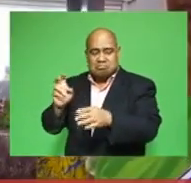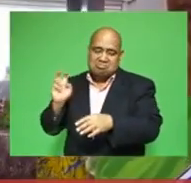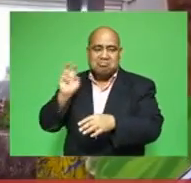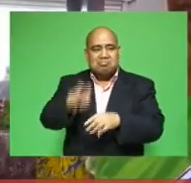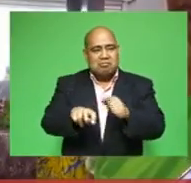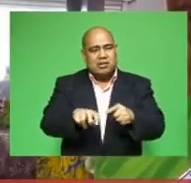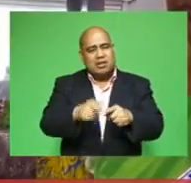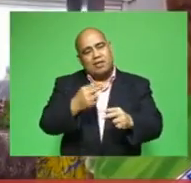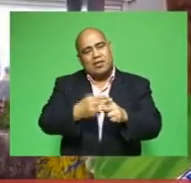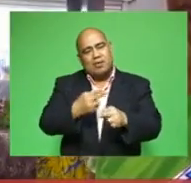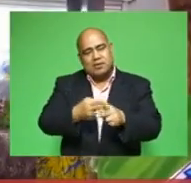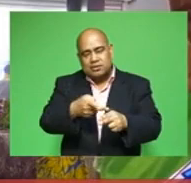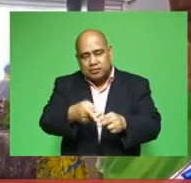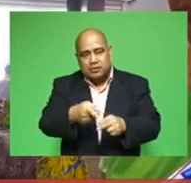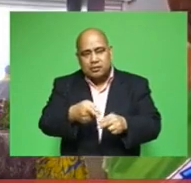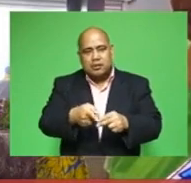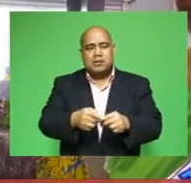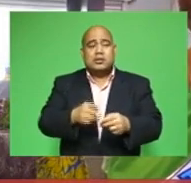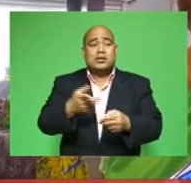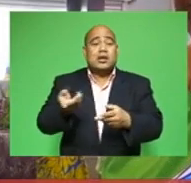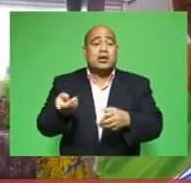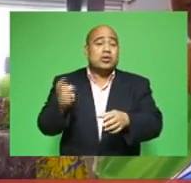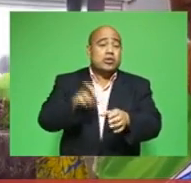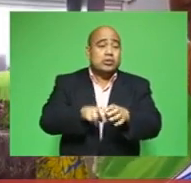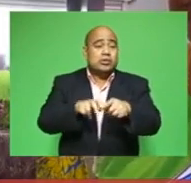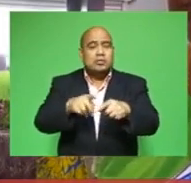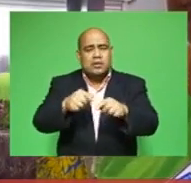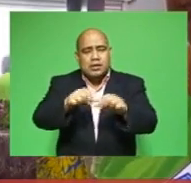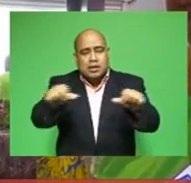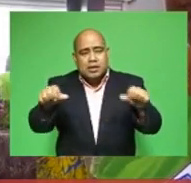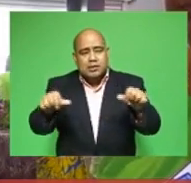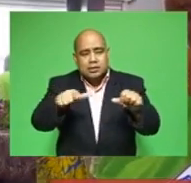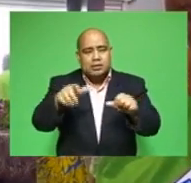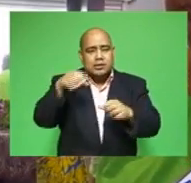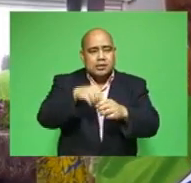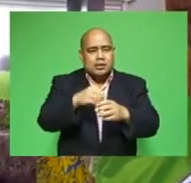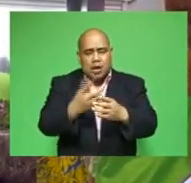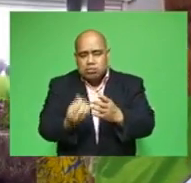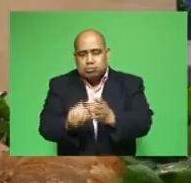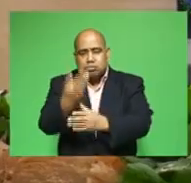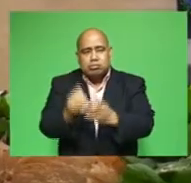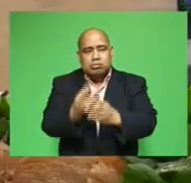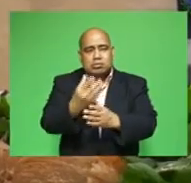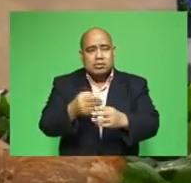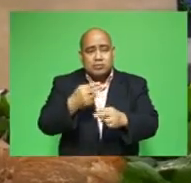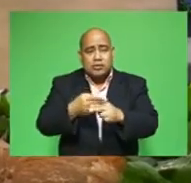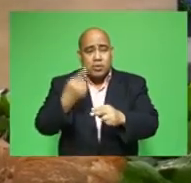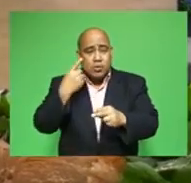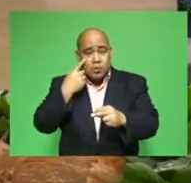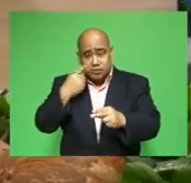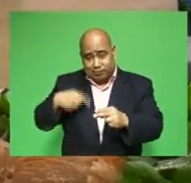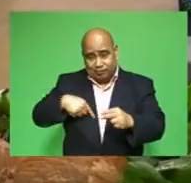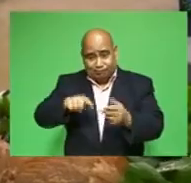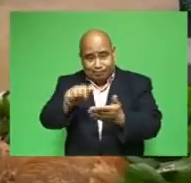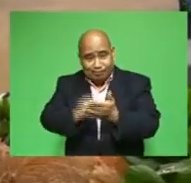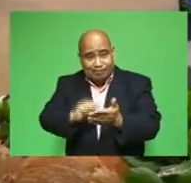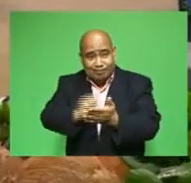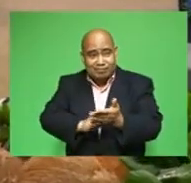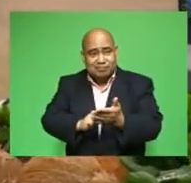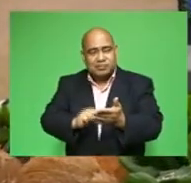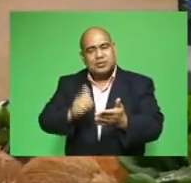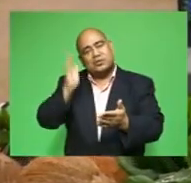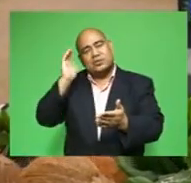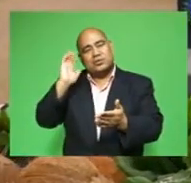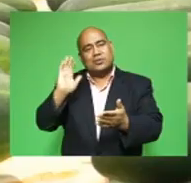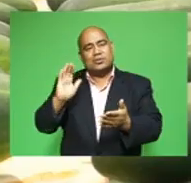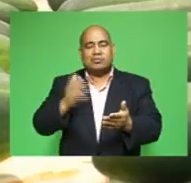the growing of the vegetables too now. So whenever we ask them to buy this, they said, no, we have it at home. For these farmers and vendors, they are